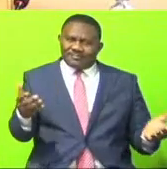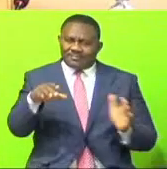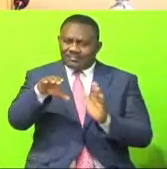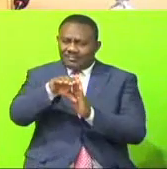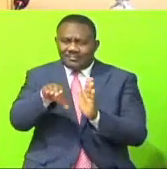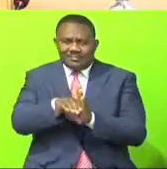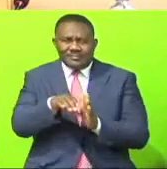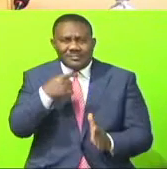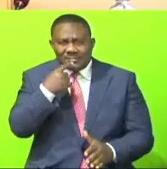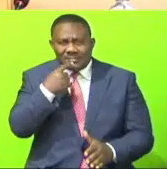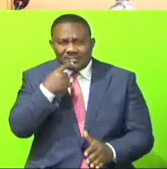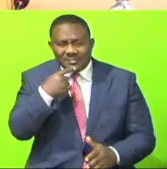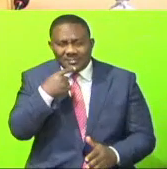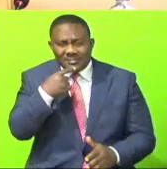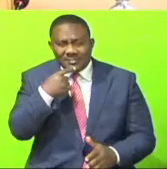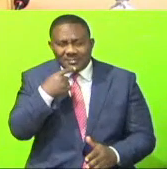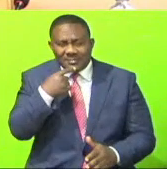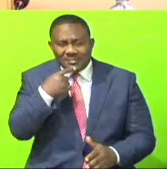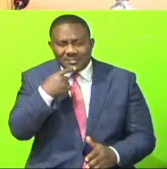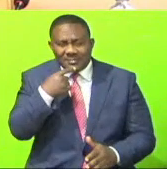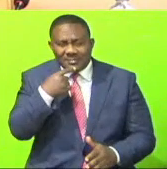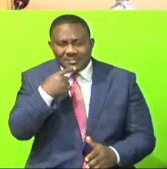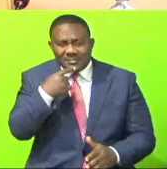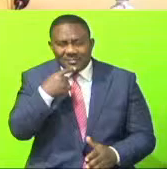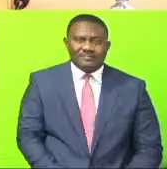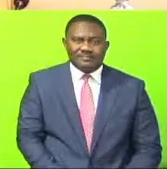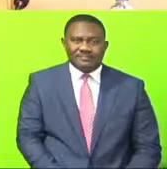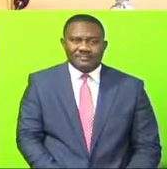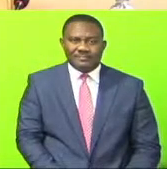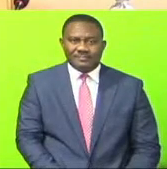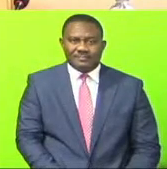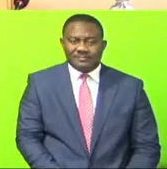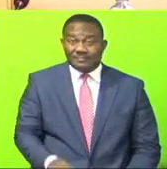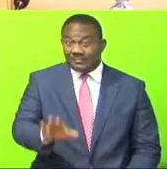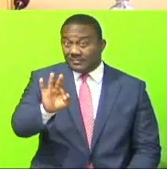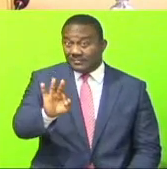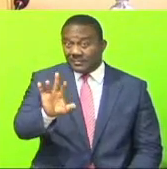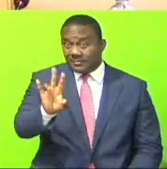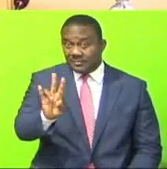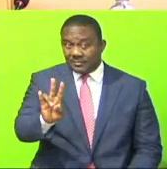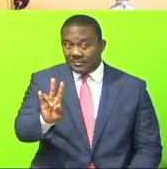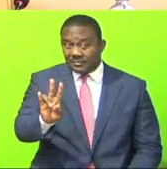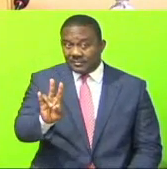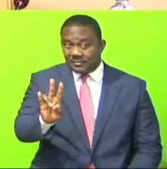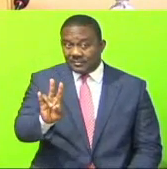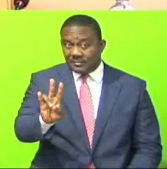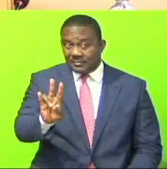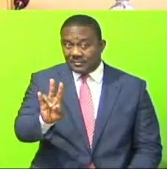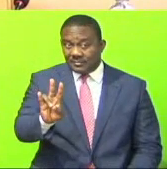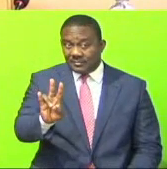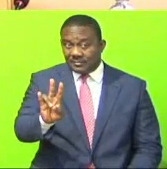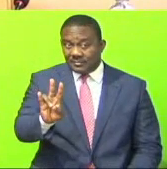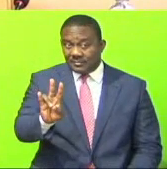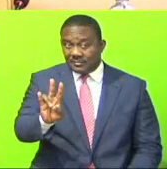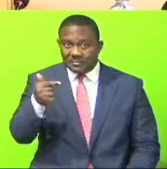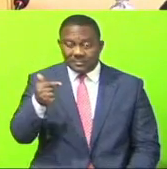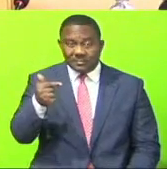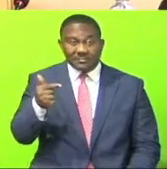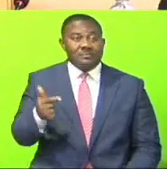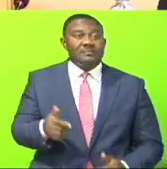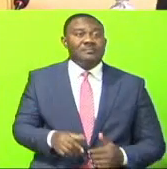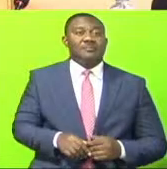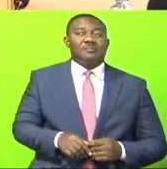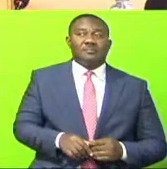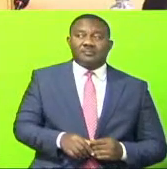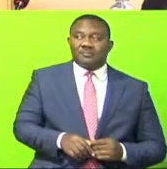saying? The Constitution is saying in Article 97G that a member of